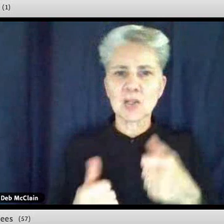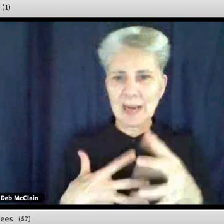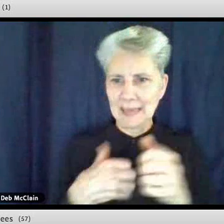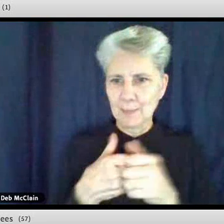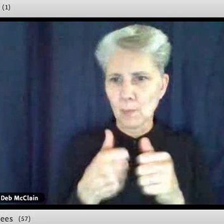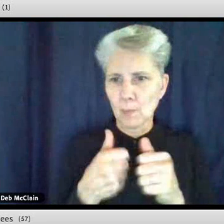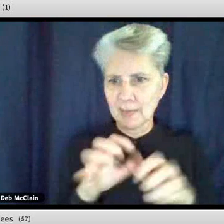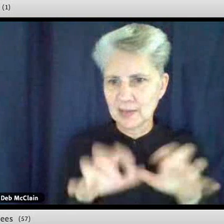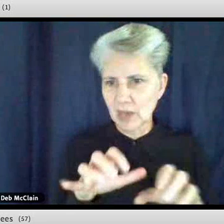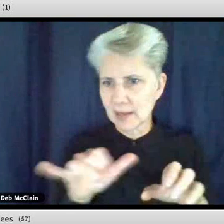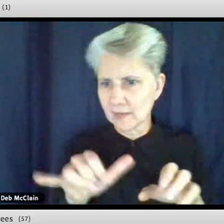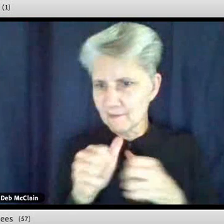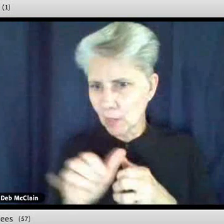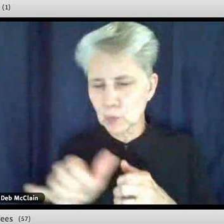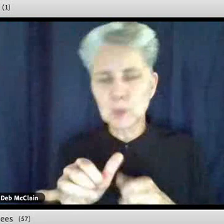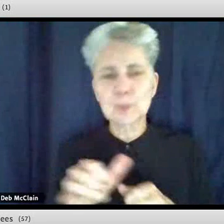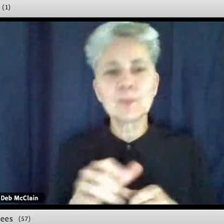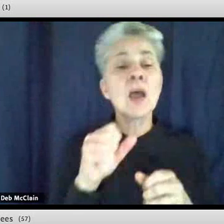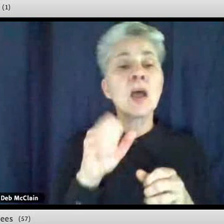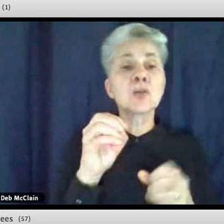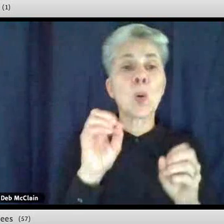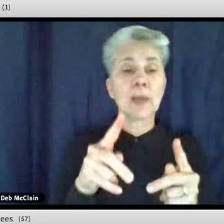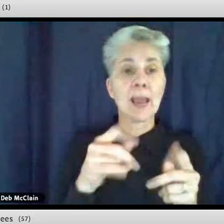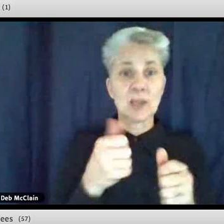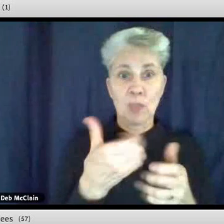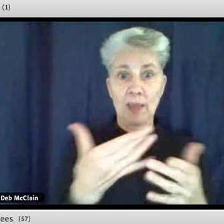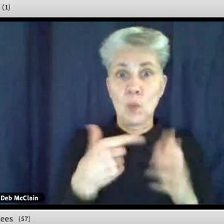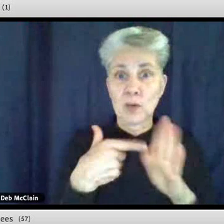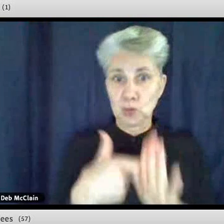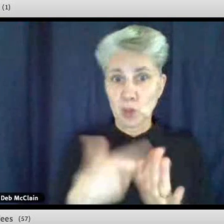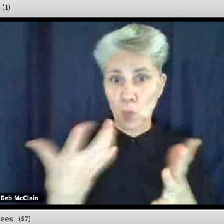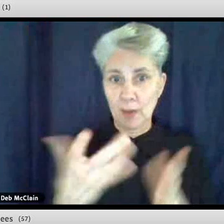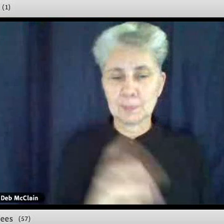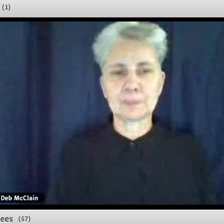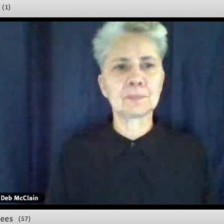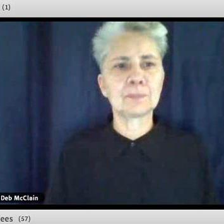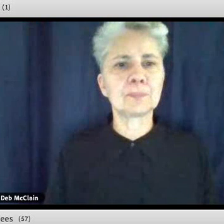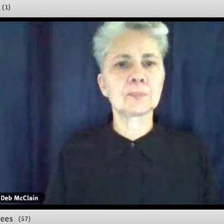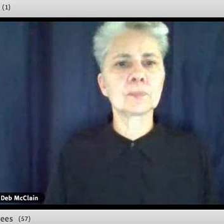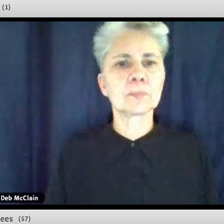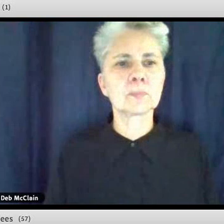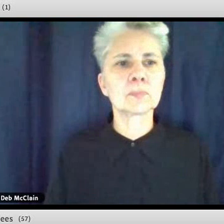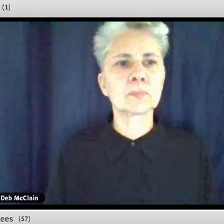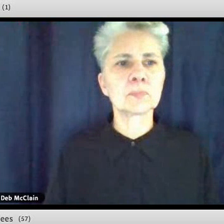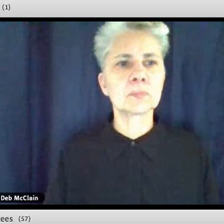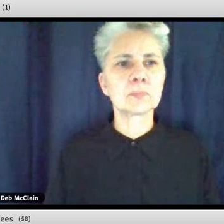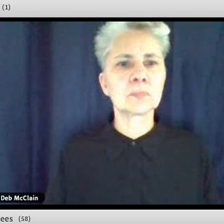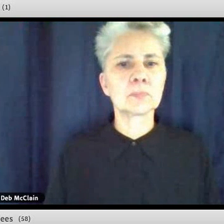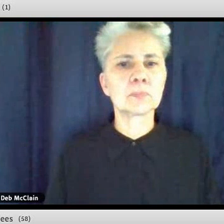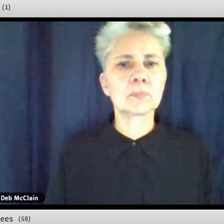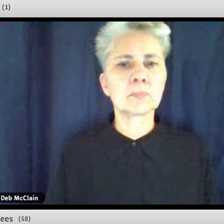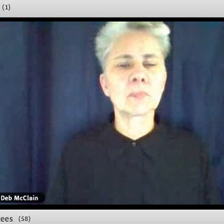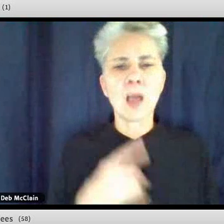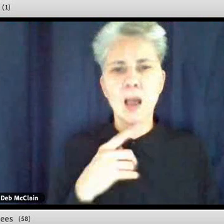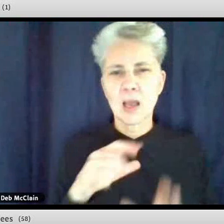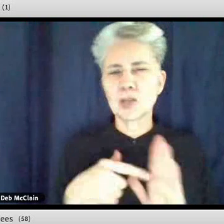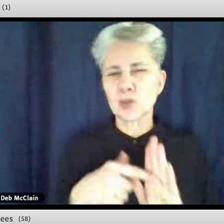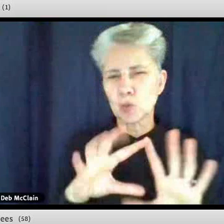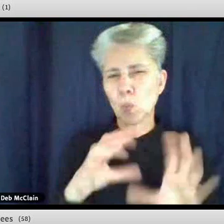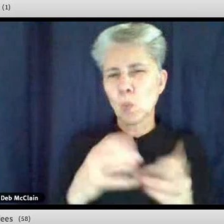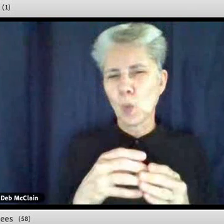Try to keep up here with the chat with you too. Okay, so another thing I wanted to show you,